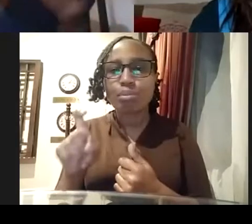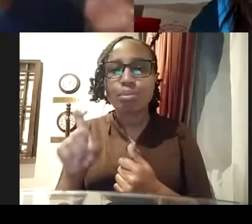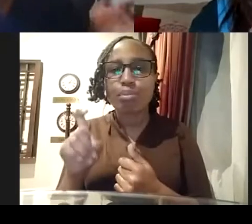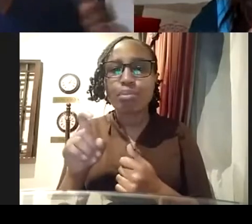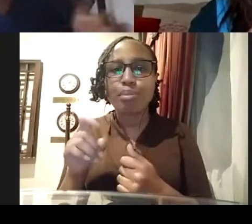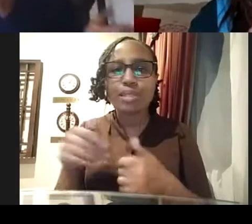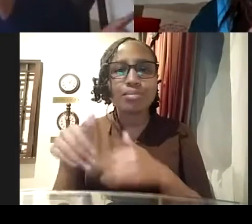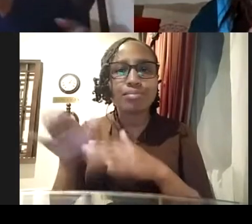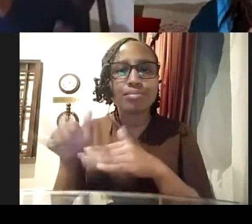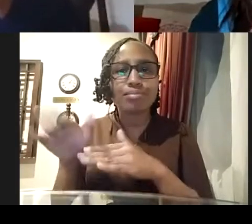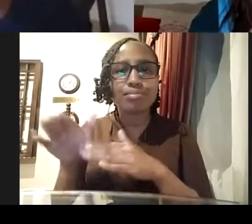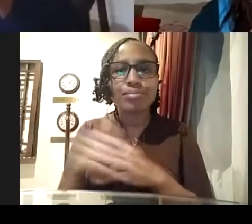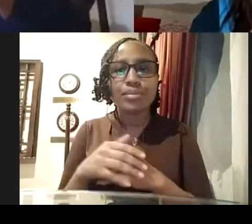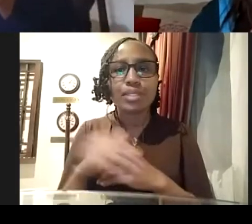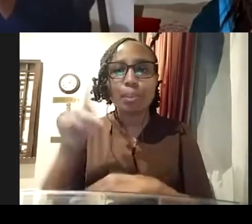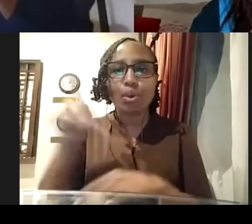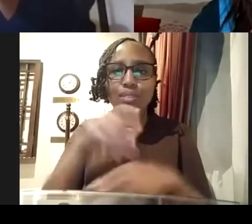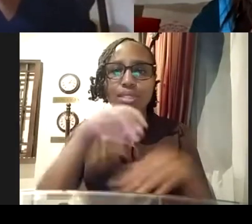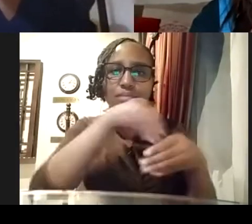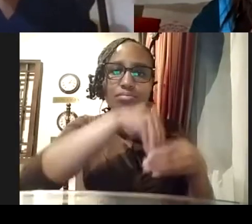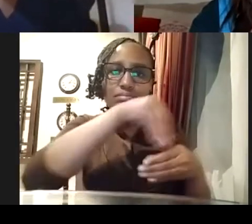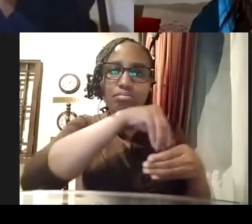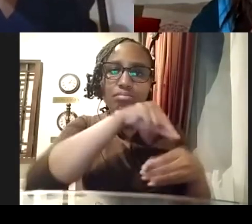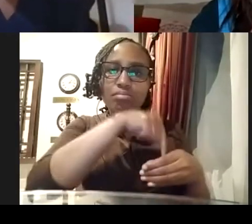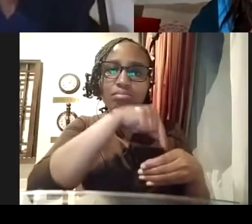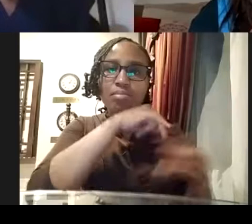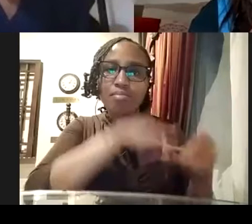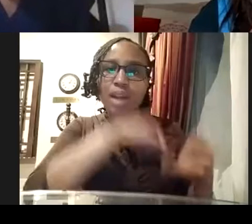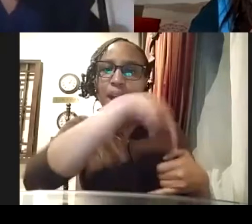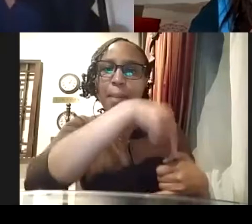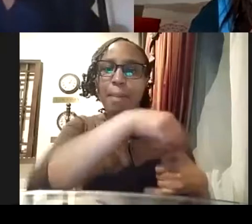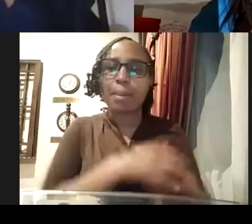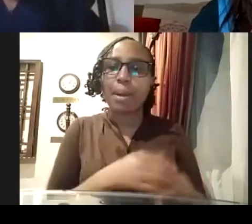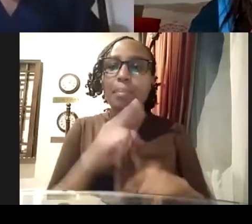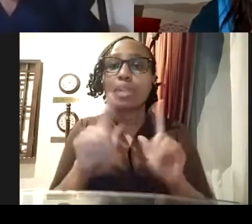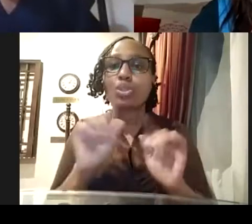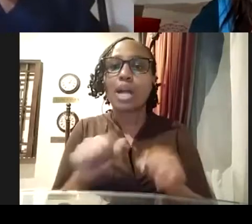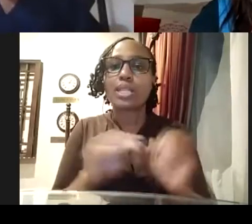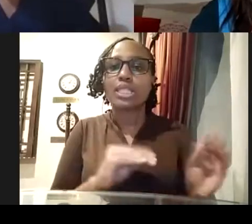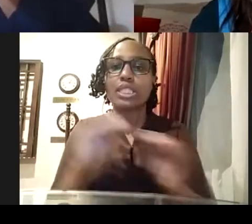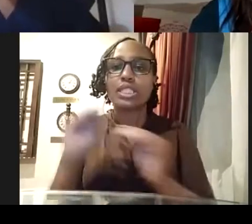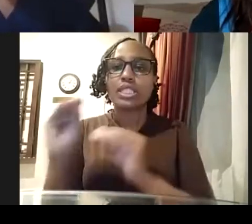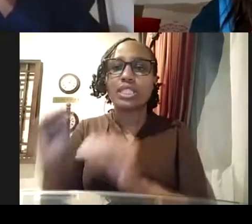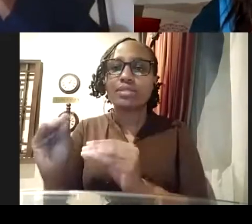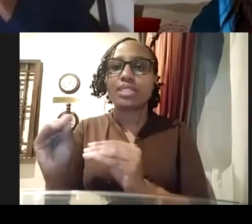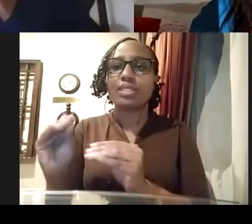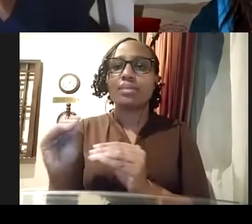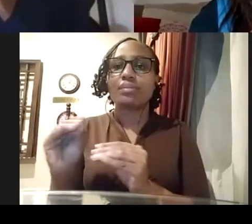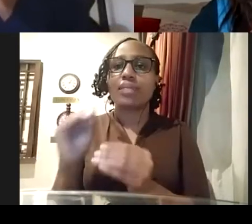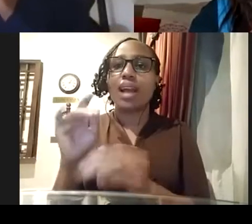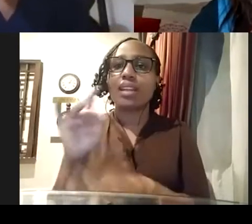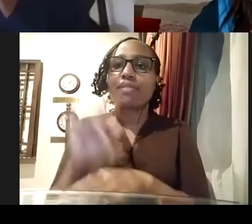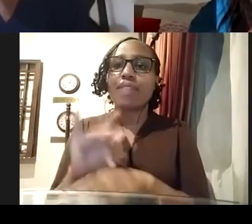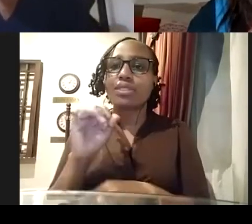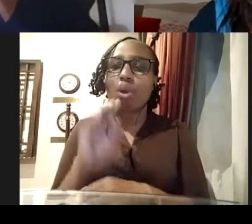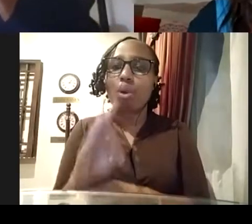family or keep it on in the province, for lack of a better word. But if you can shift, and that's obviously an effect of like a lot of